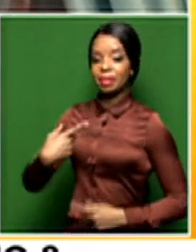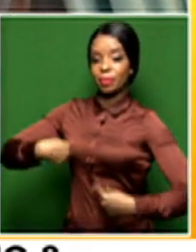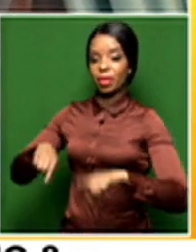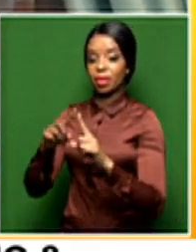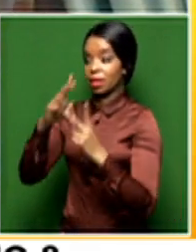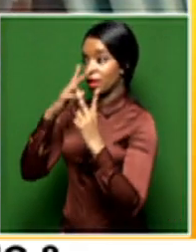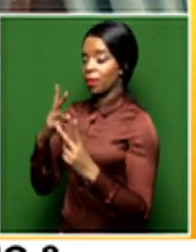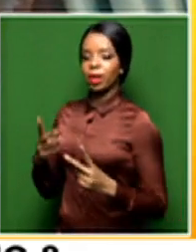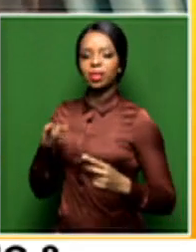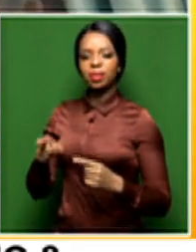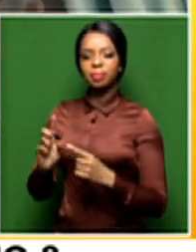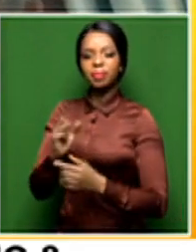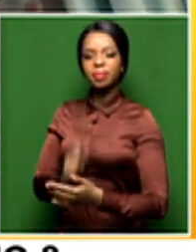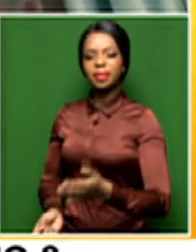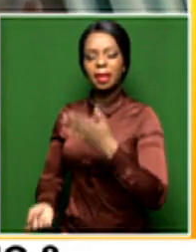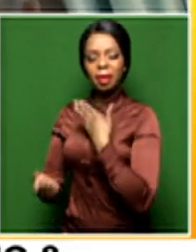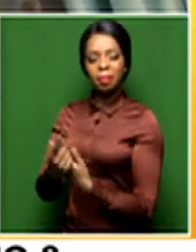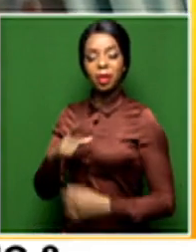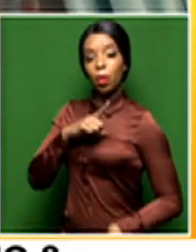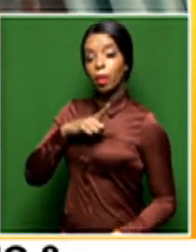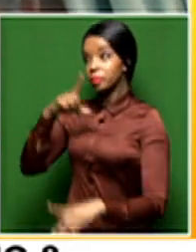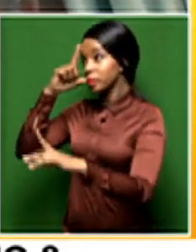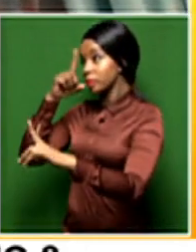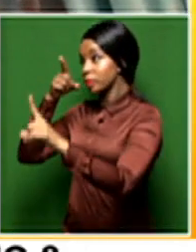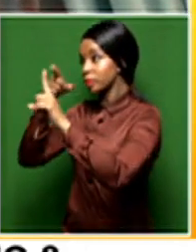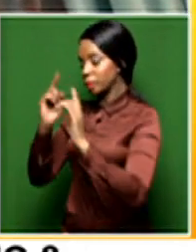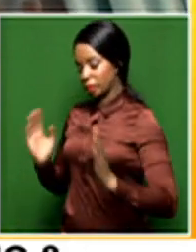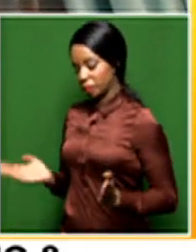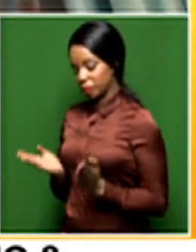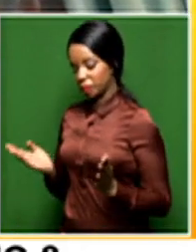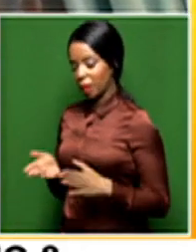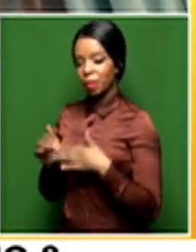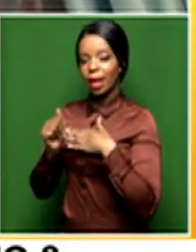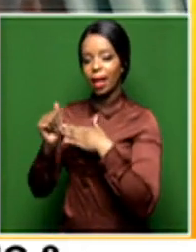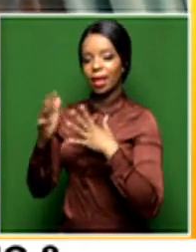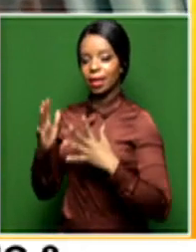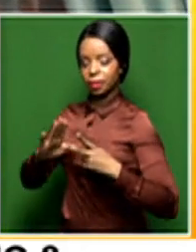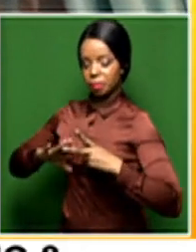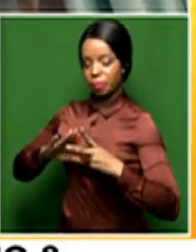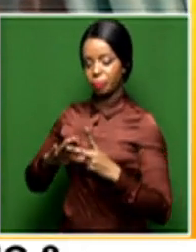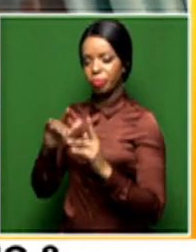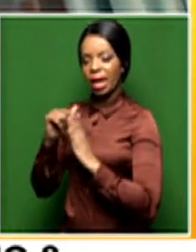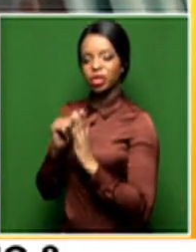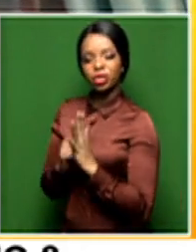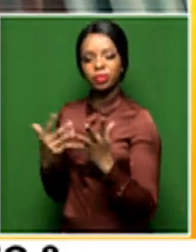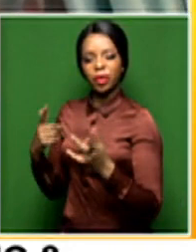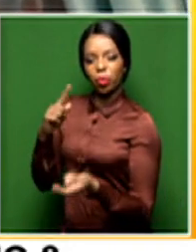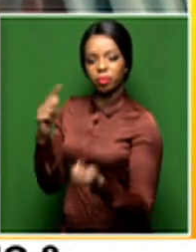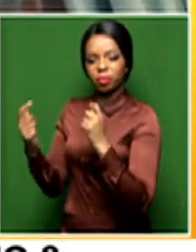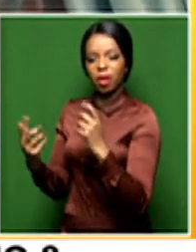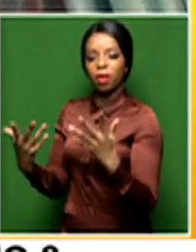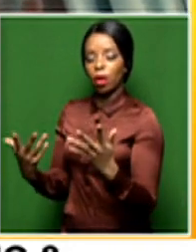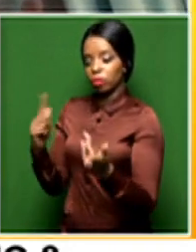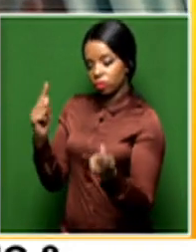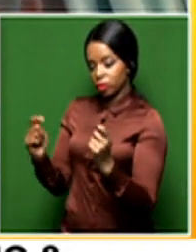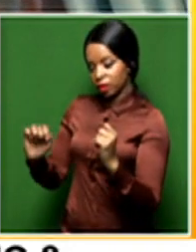what it is about, aimed at nurturing and producing thought leaders and change agents for the reconstruction and development